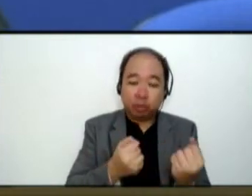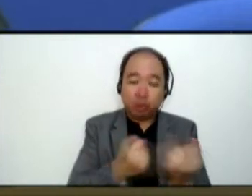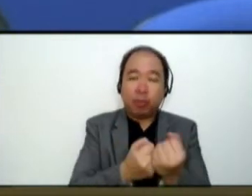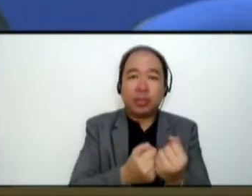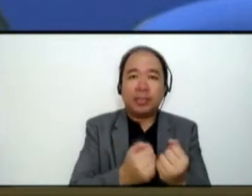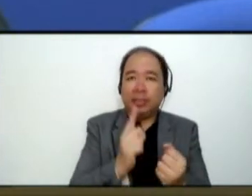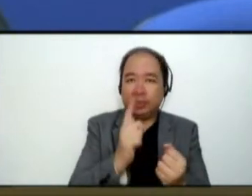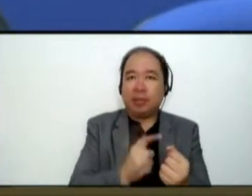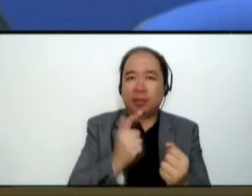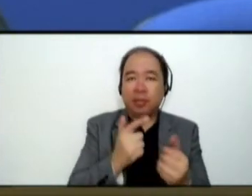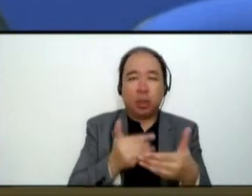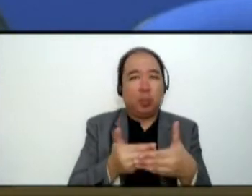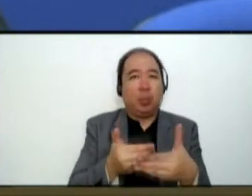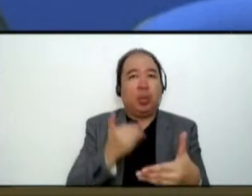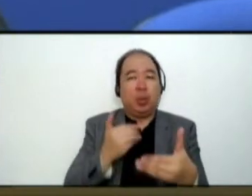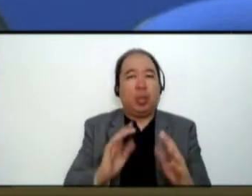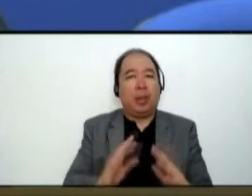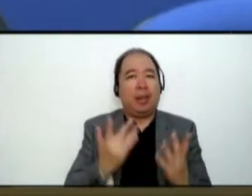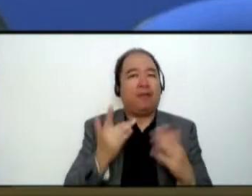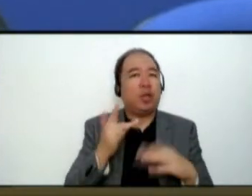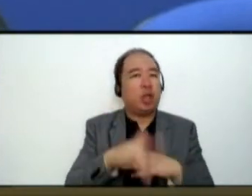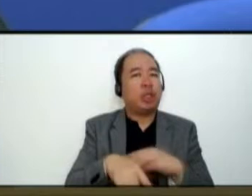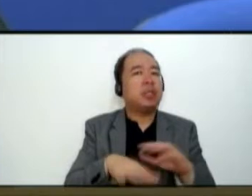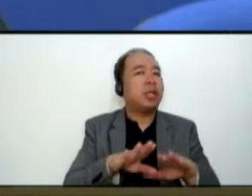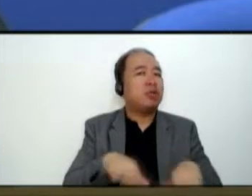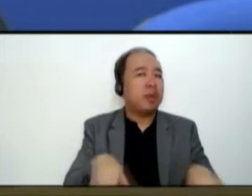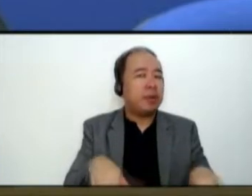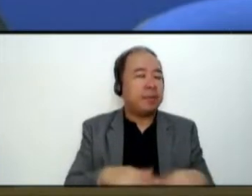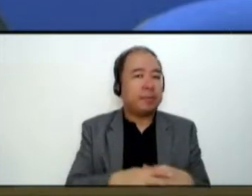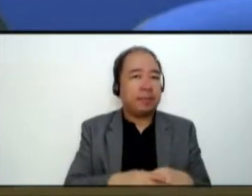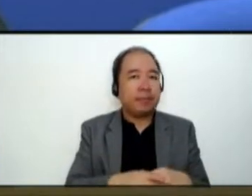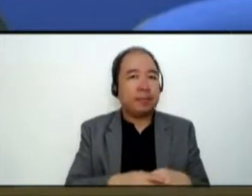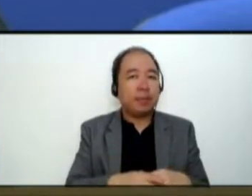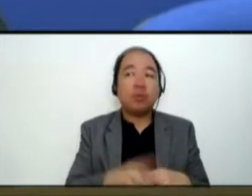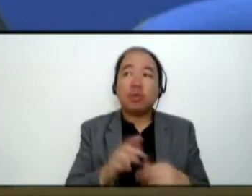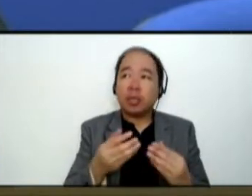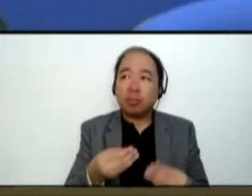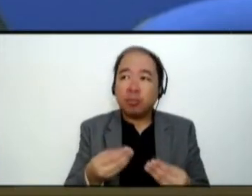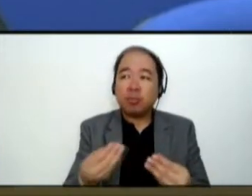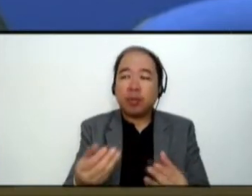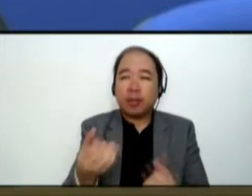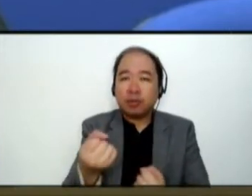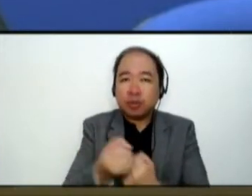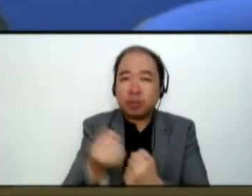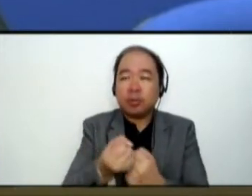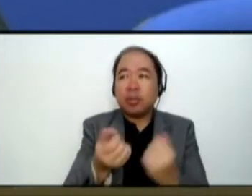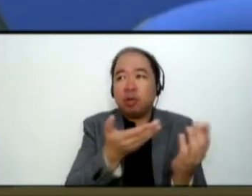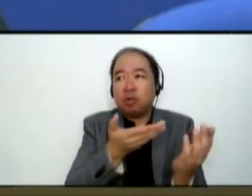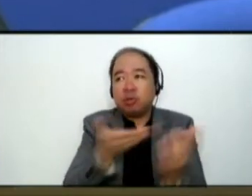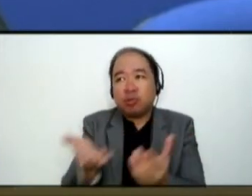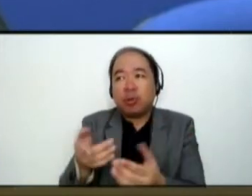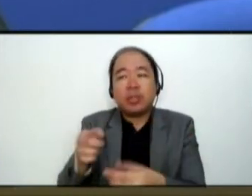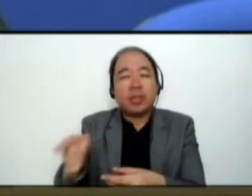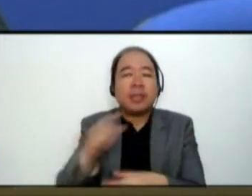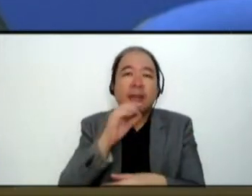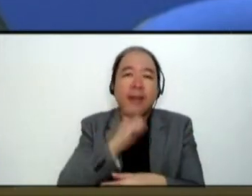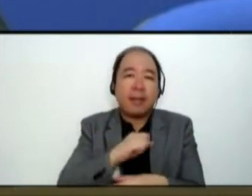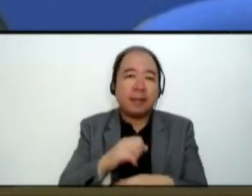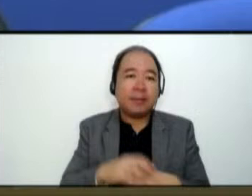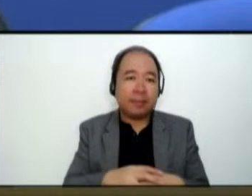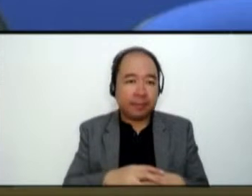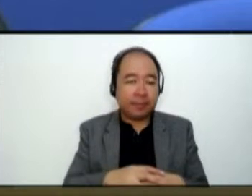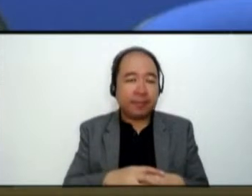Government plays a critical role by providing service and support for the elderly, easing the